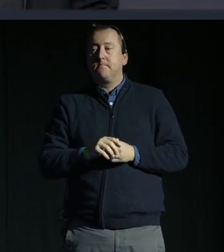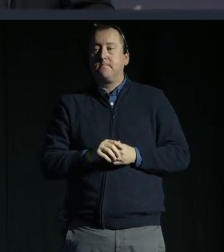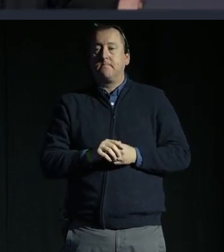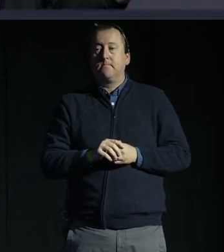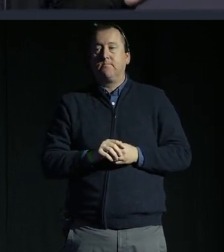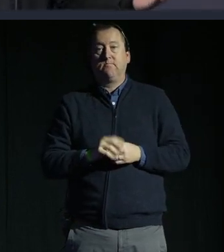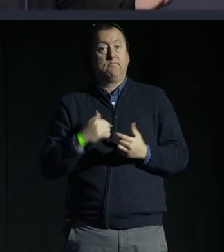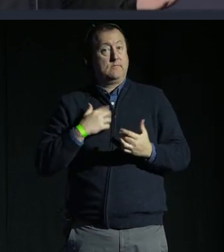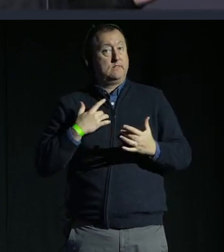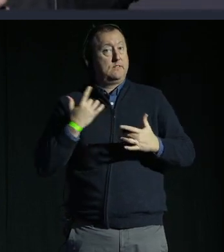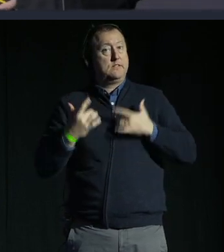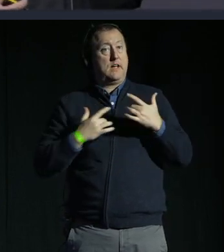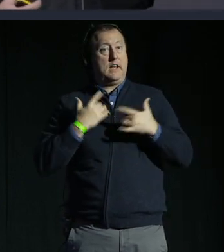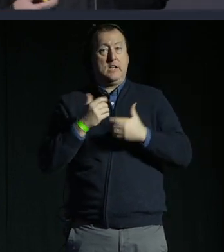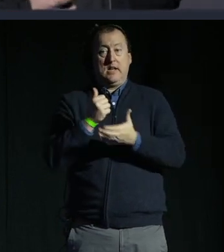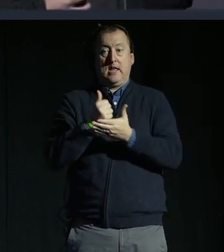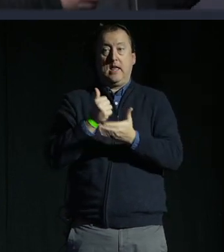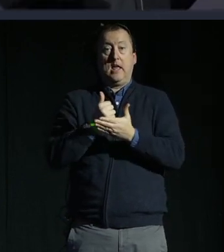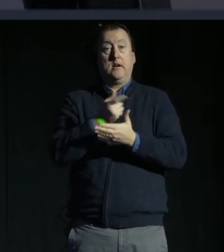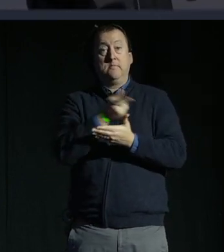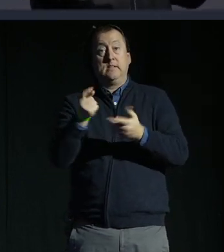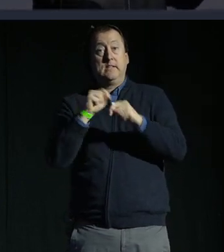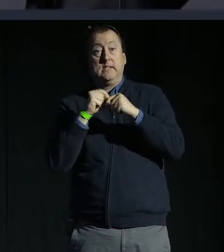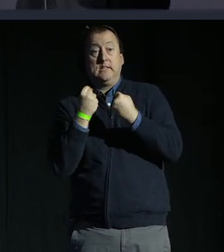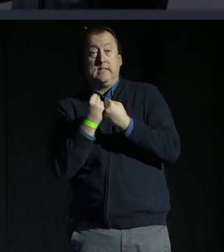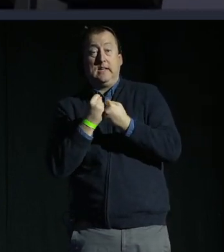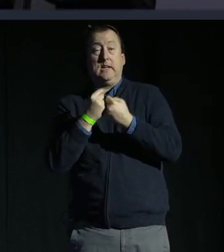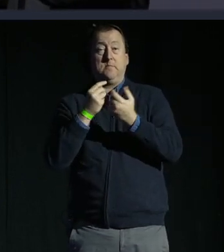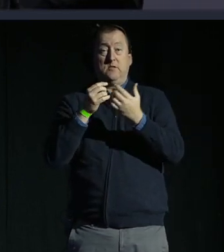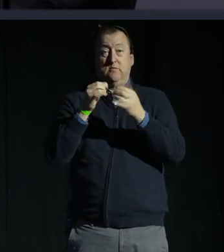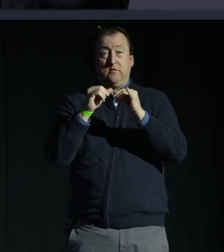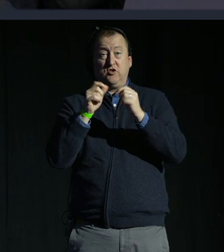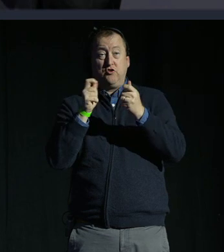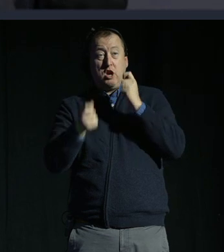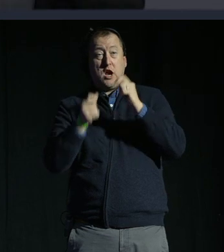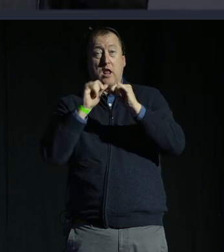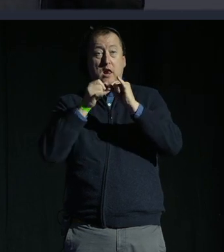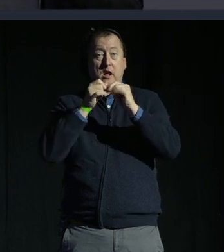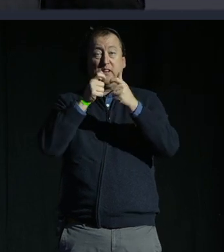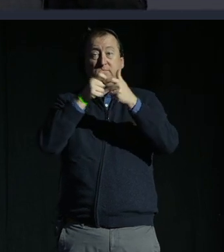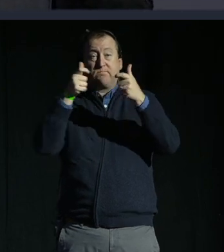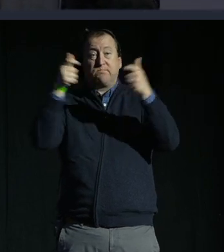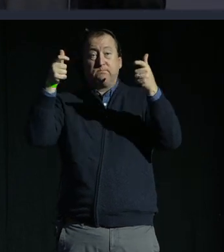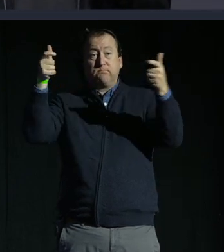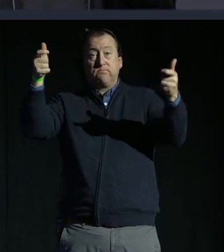I'm excited to enable teams to scale DBT to hundreds and thousands of DBT developers,